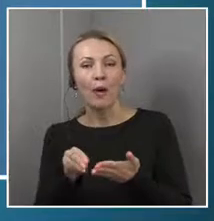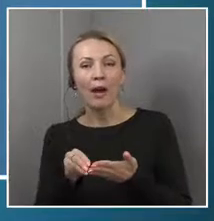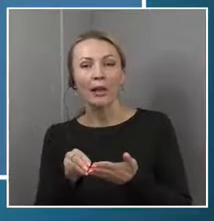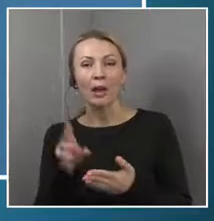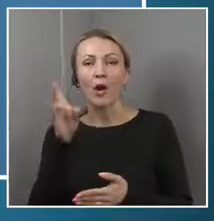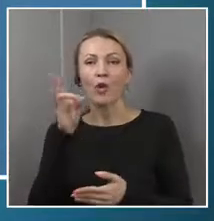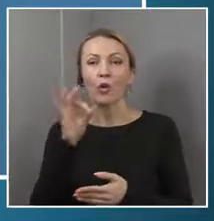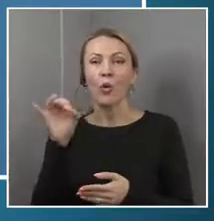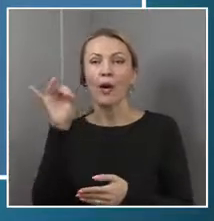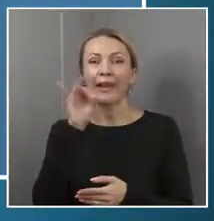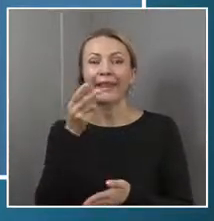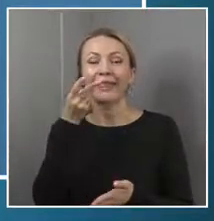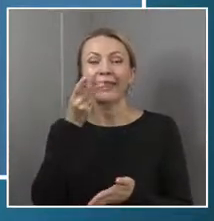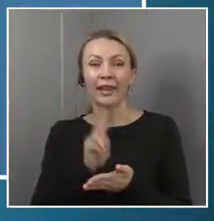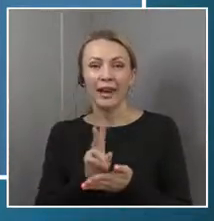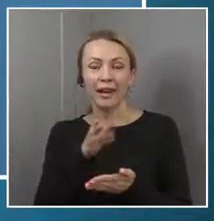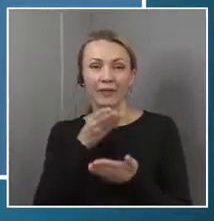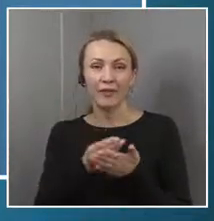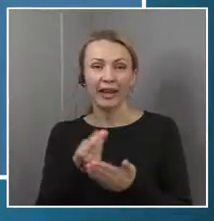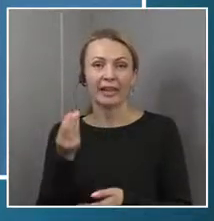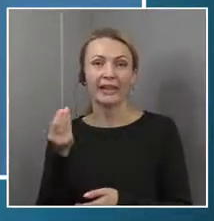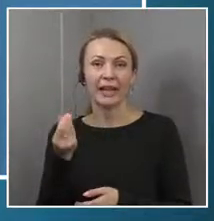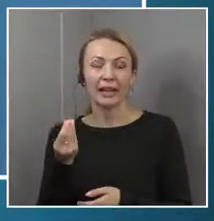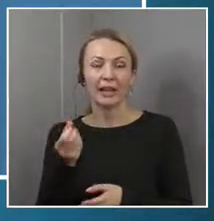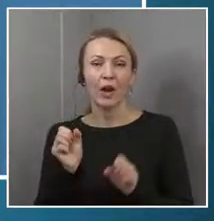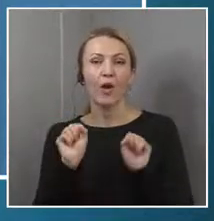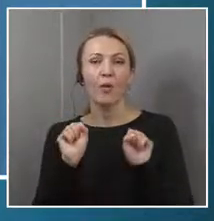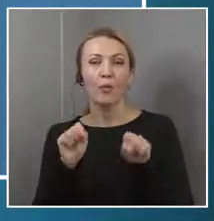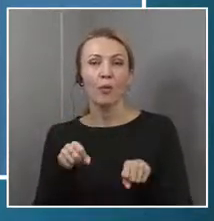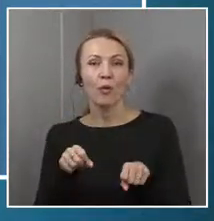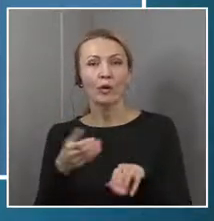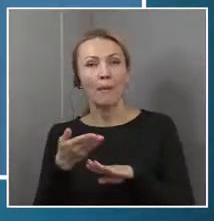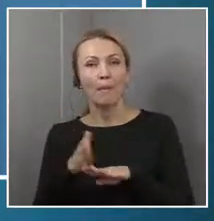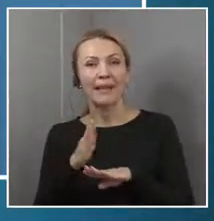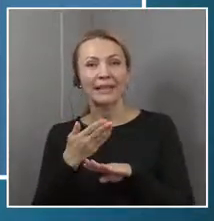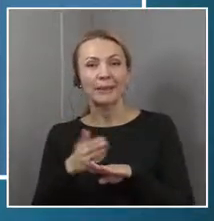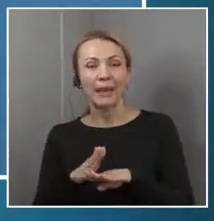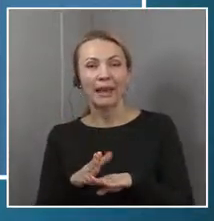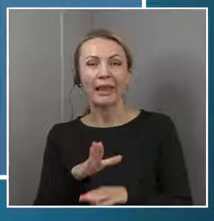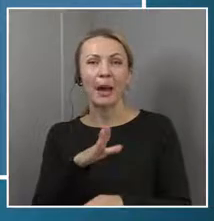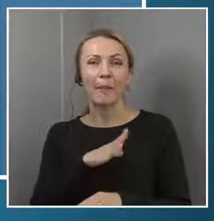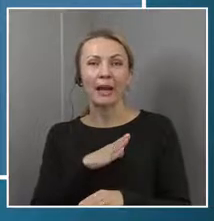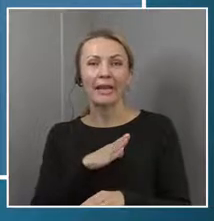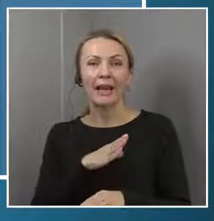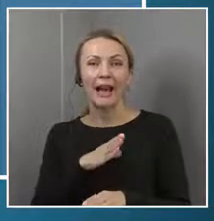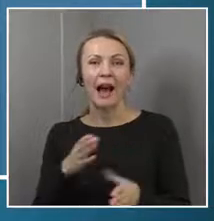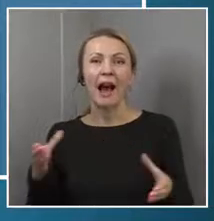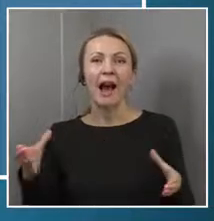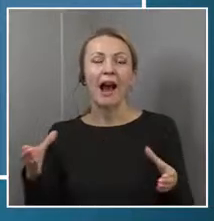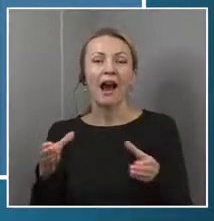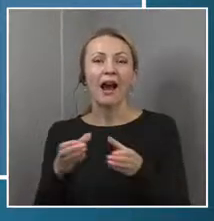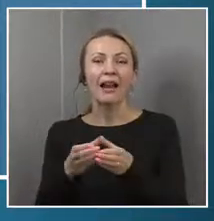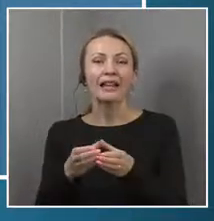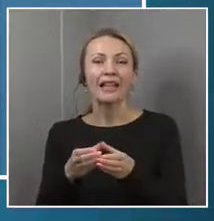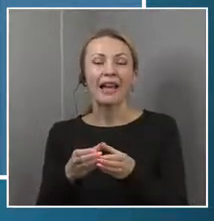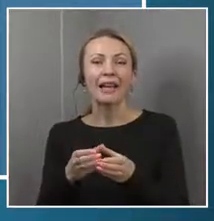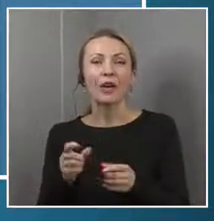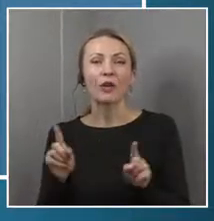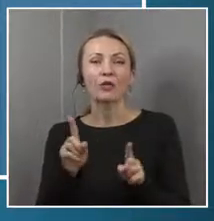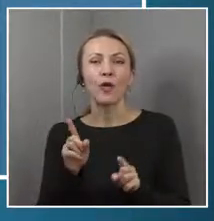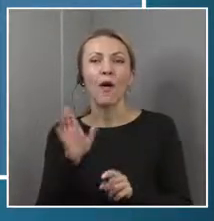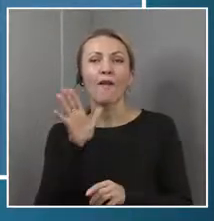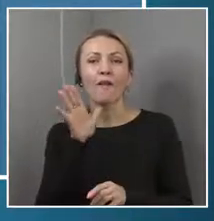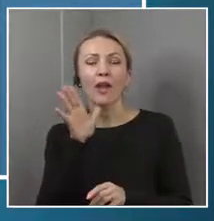understand that you are ready to lose money on buying art, only then can you gradually become a